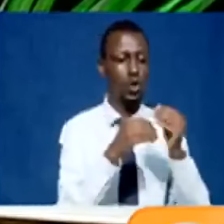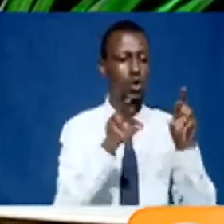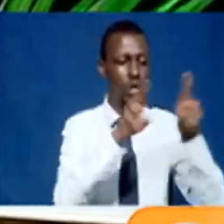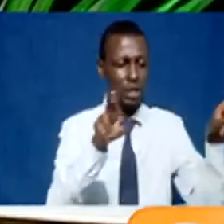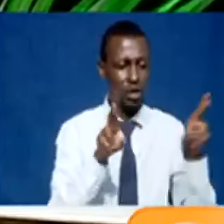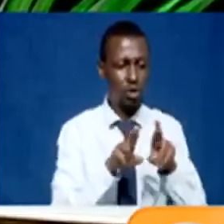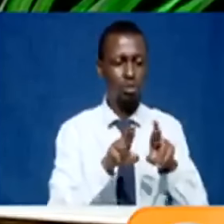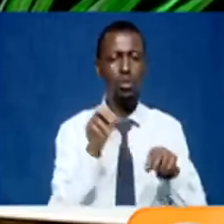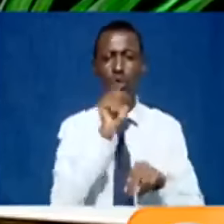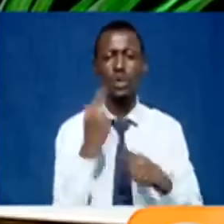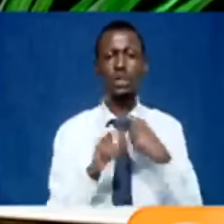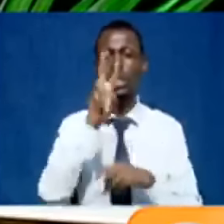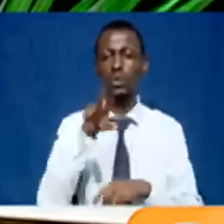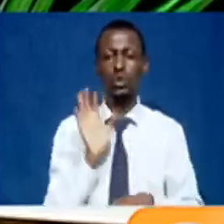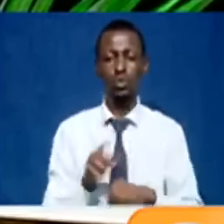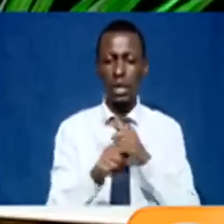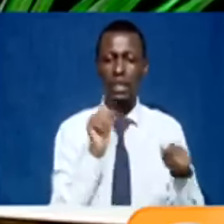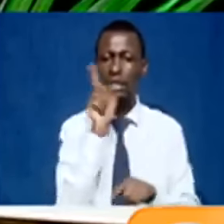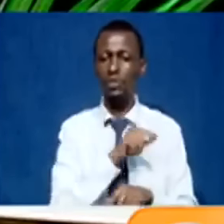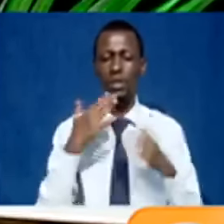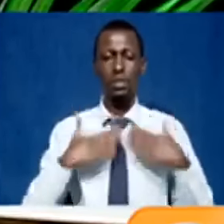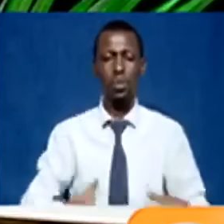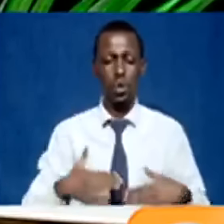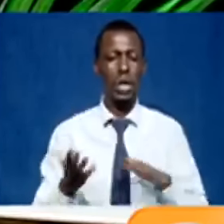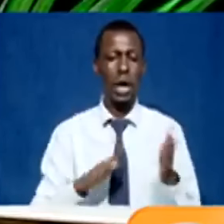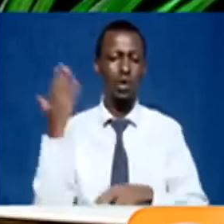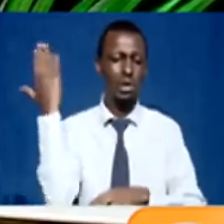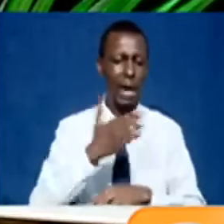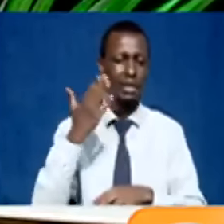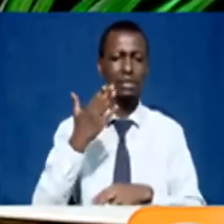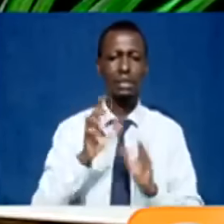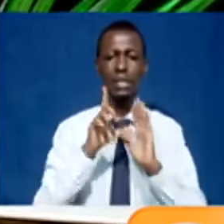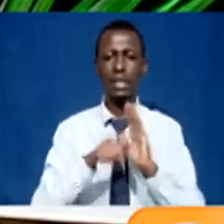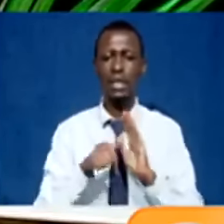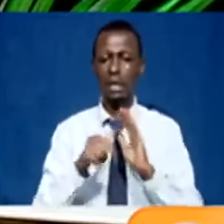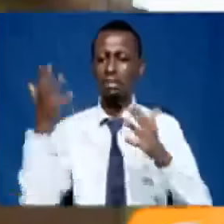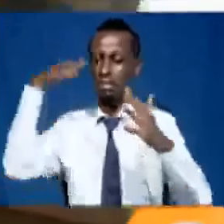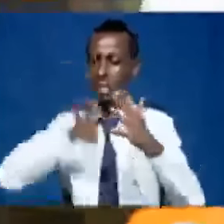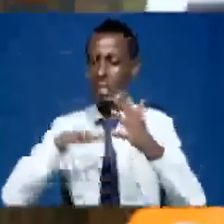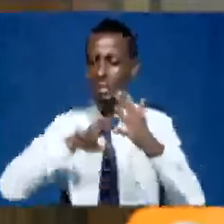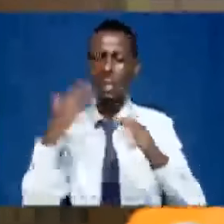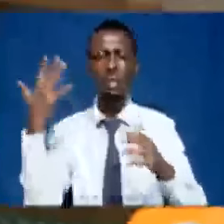20-year-old woman was killed, body mutilated and body parts stuffed in paper bags.